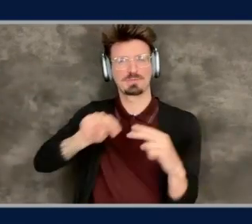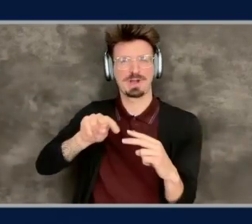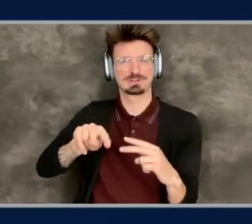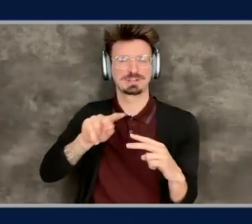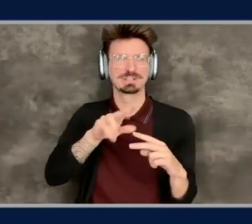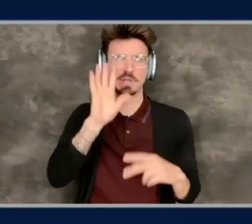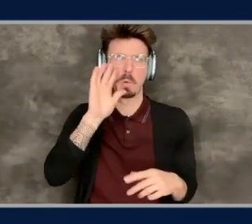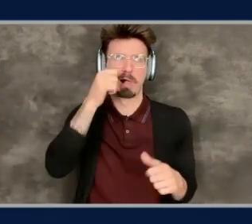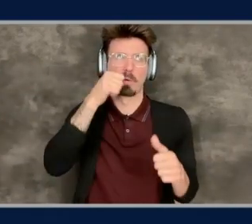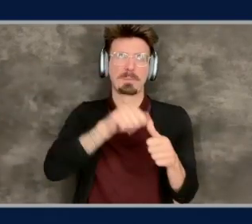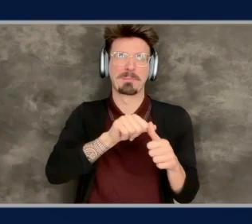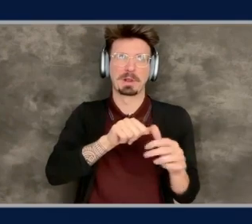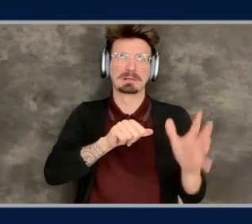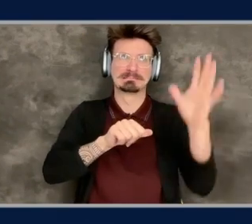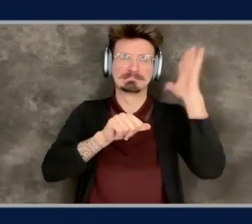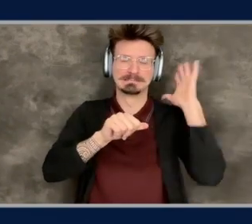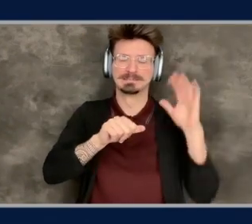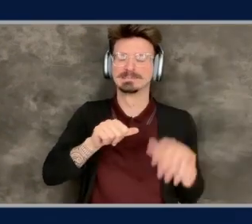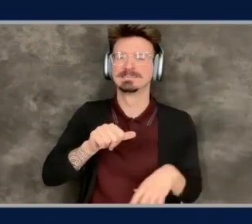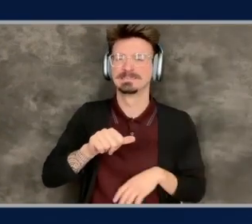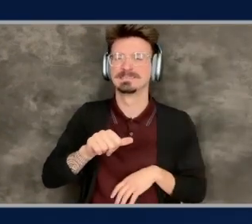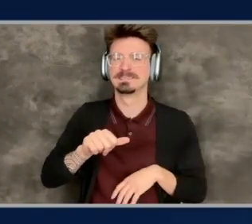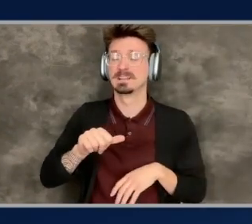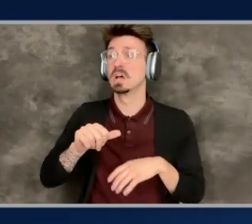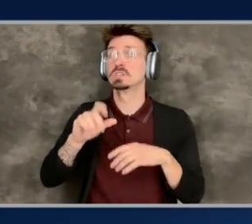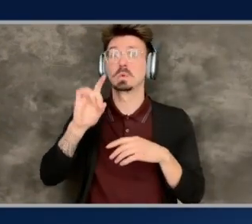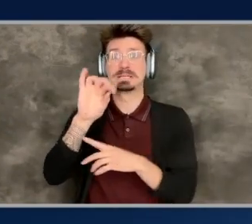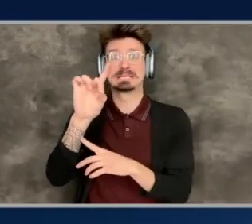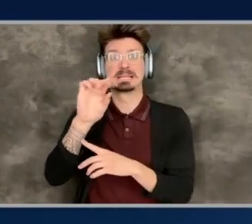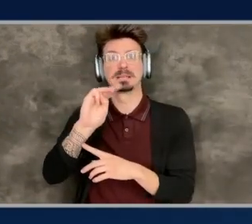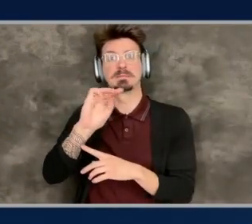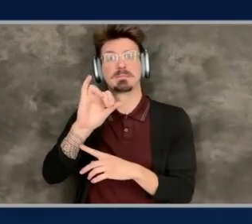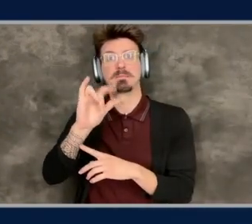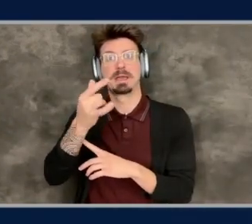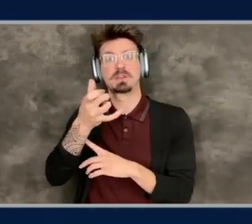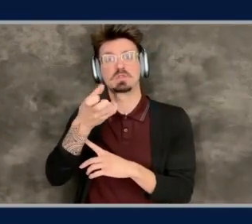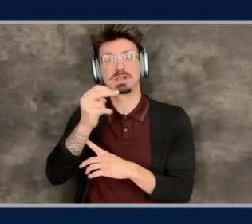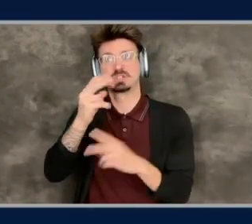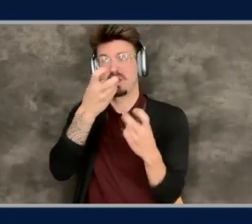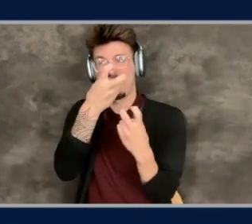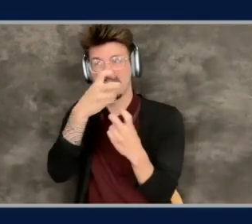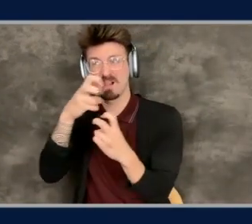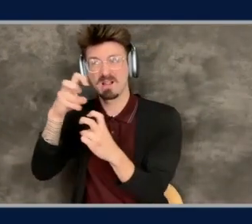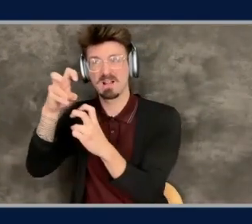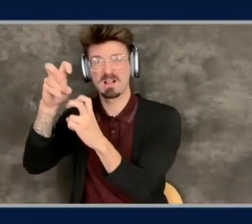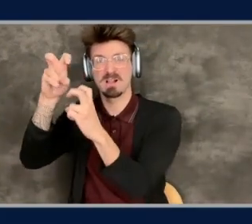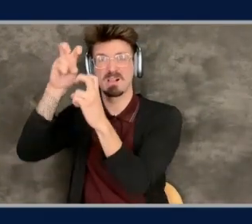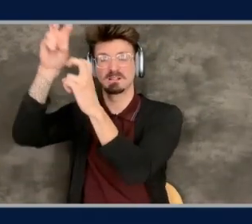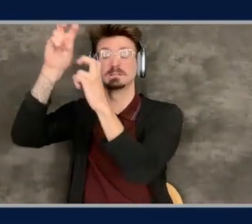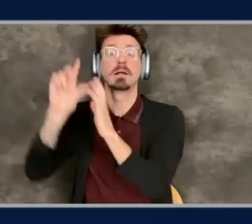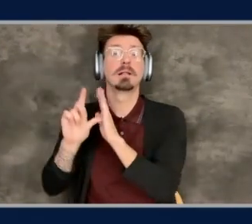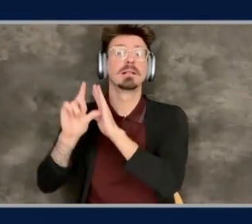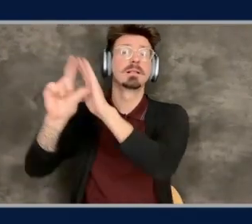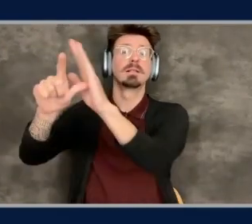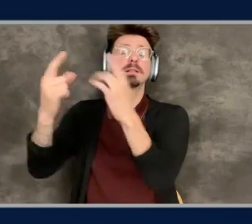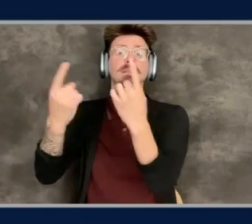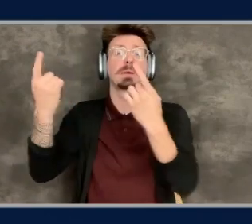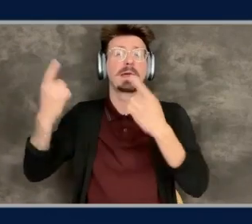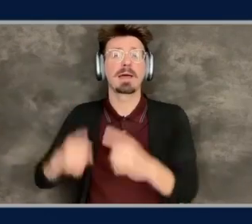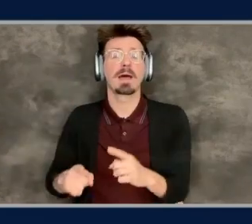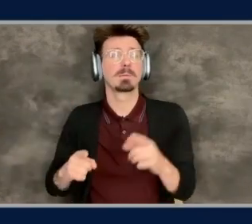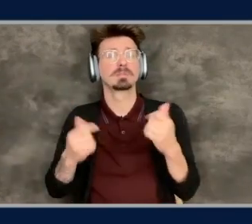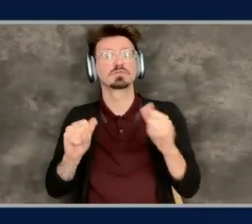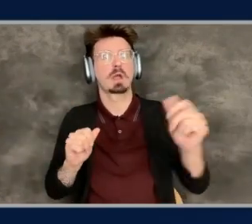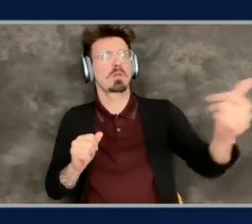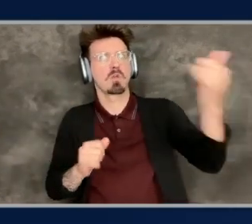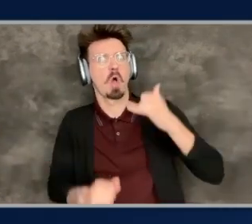chat. Did a big migration. Everything was working. And then, of course, something happened later in the day while I was done, and they were trying to call me desperately, knock